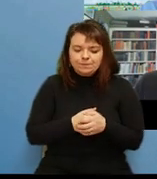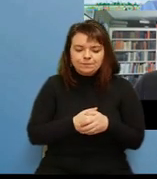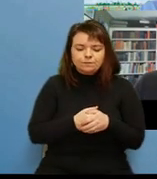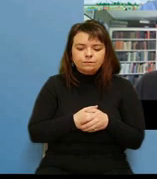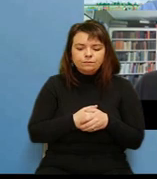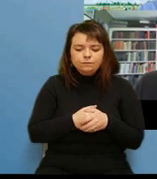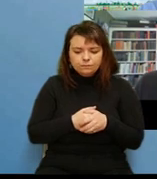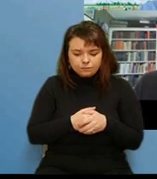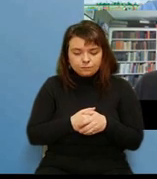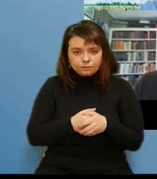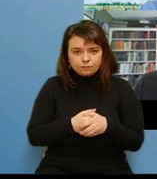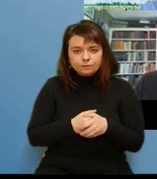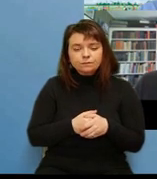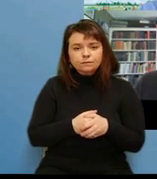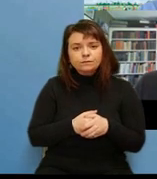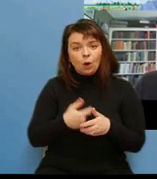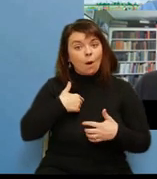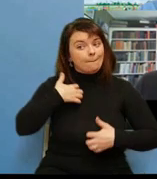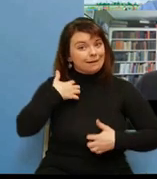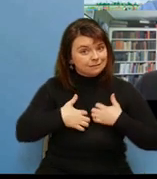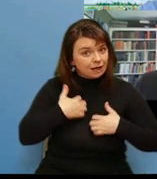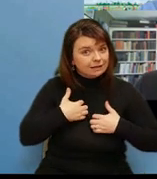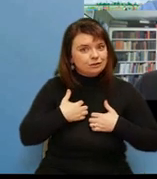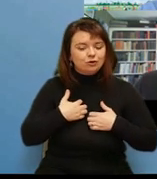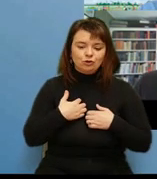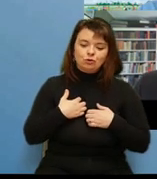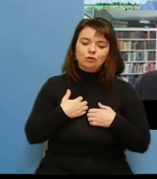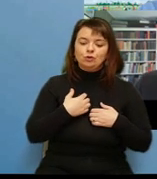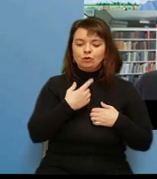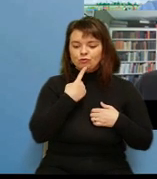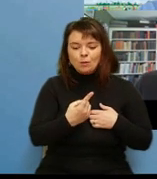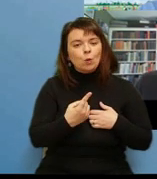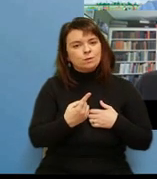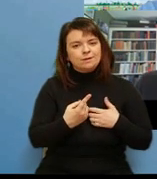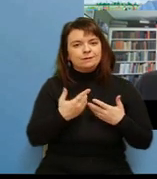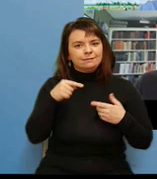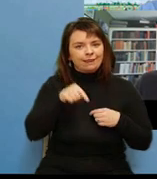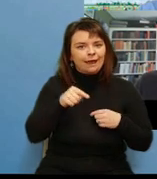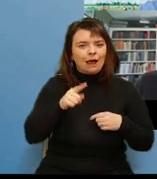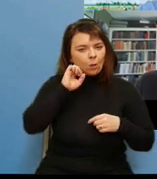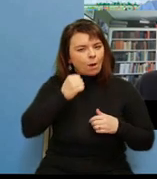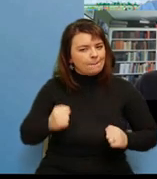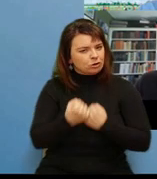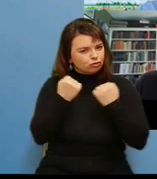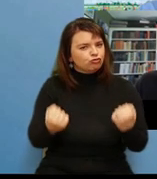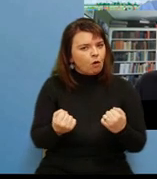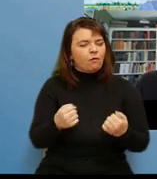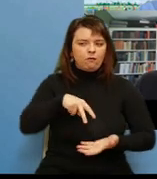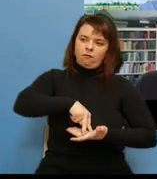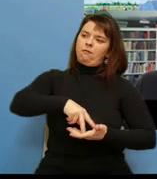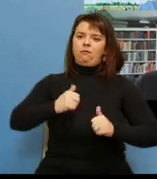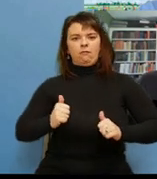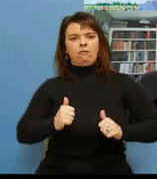We are closing down on the tables in the region. So I'm excited to be reporting in Q1. I think it will be a